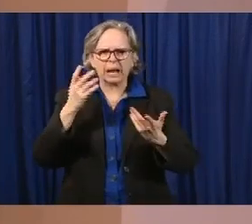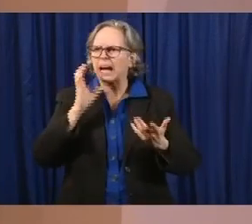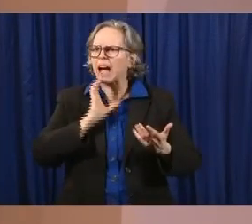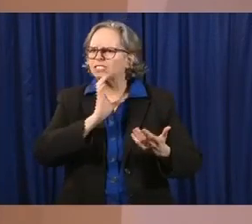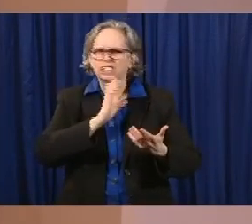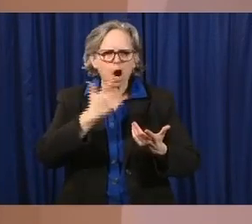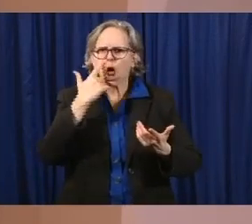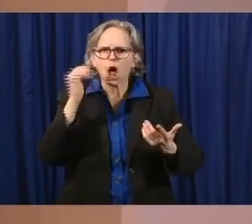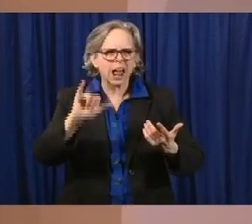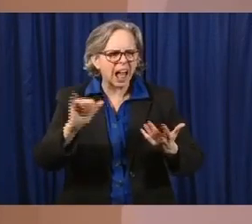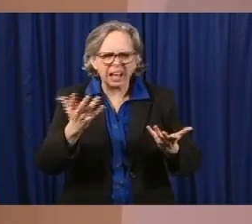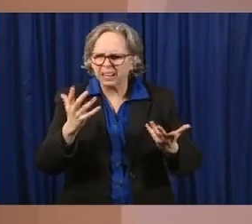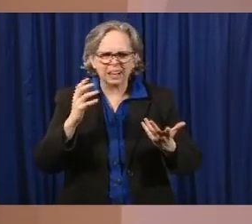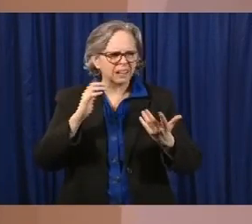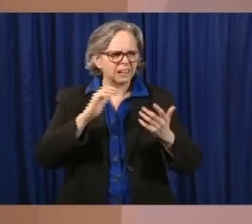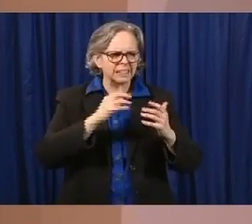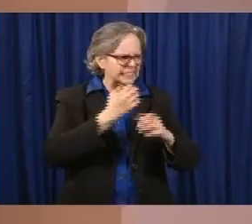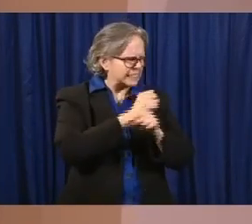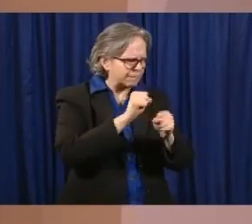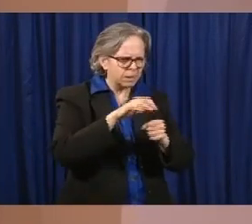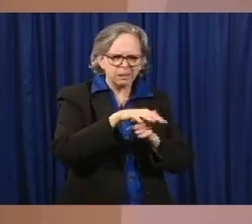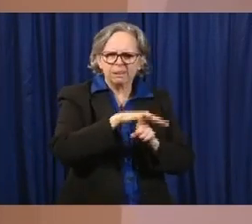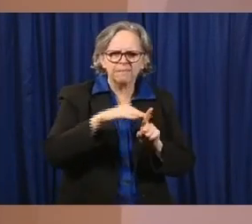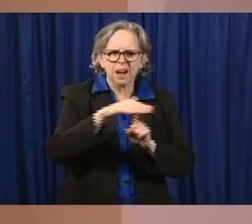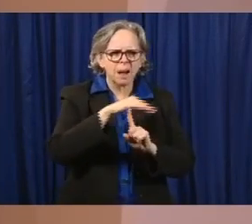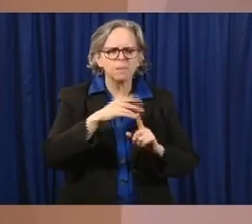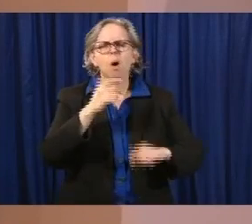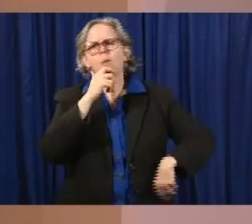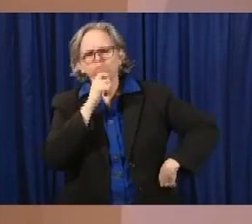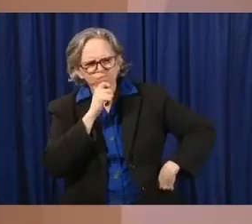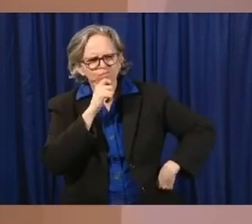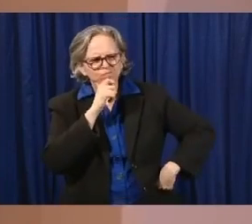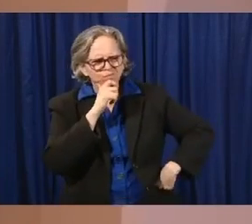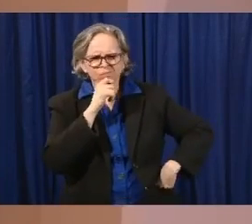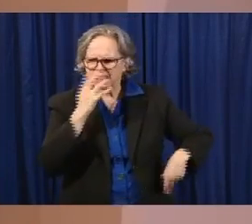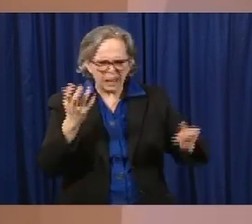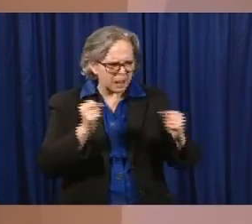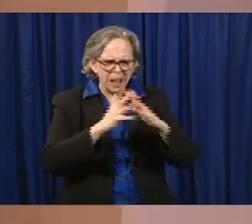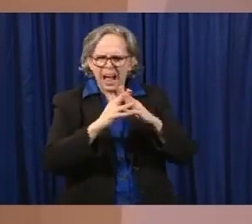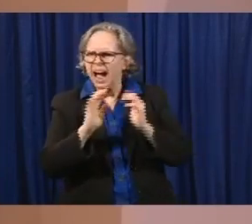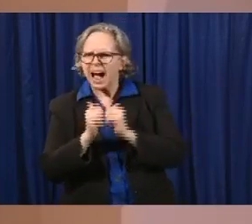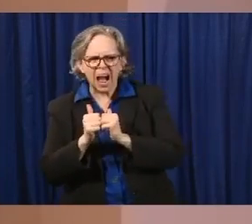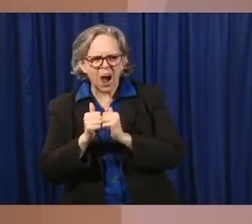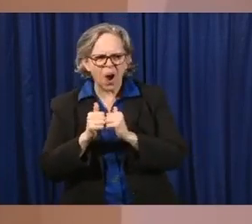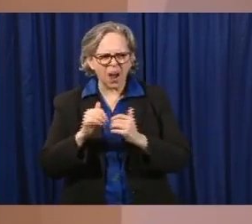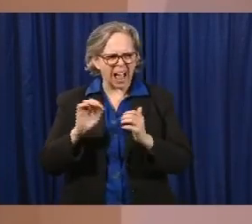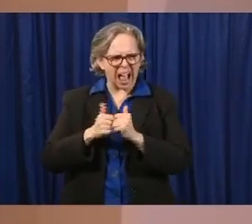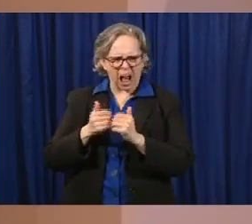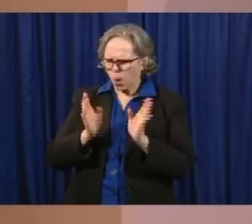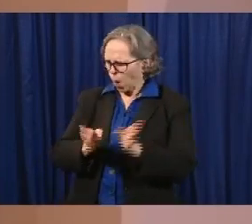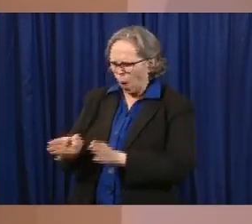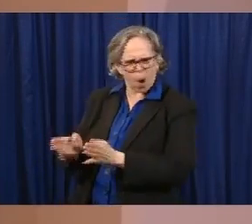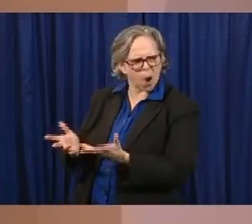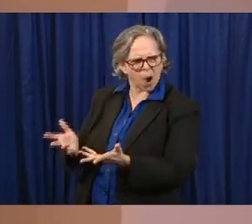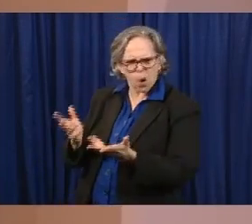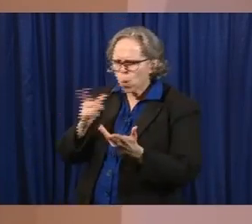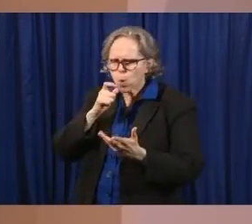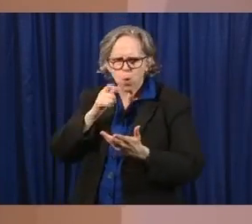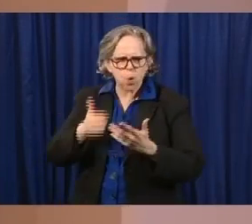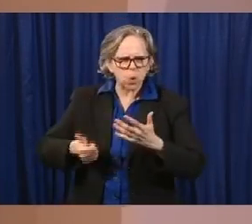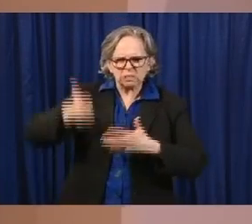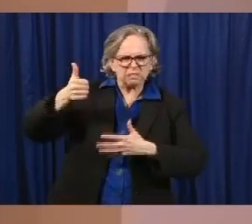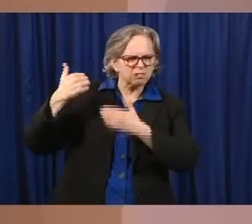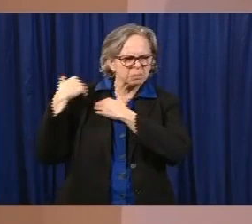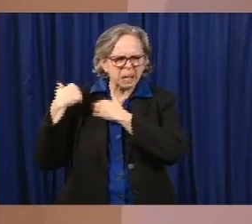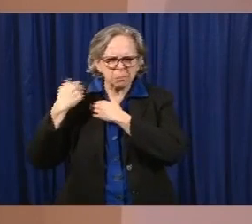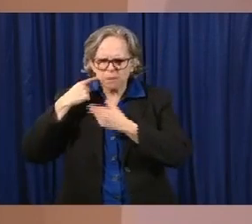this. They're talking about how to implement it, how to put, organize, to have a person in charge who's doing these things.